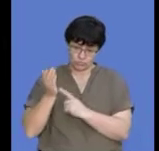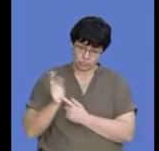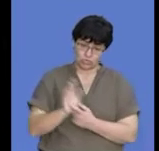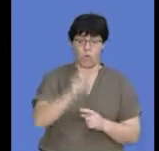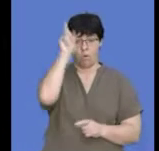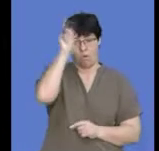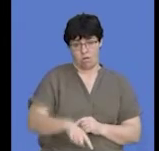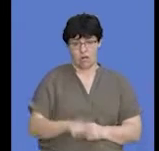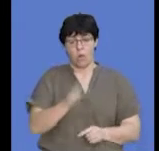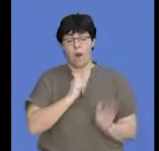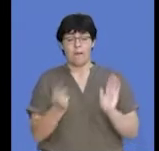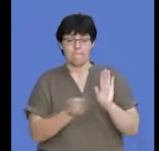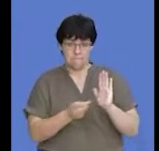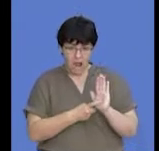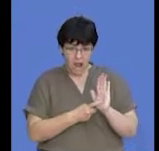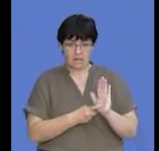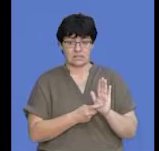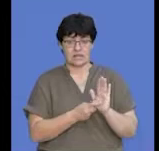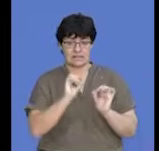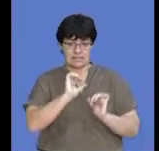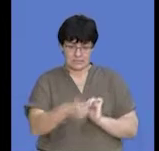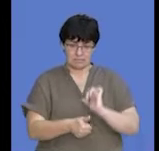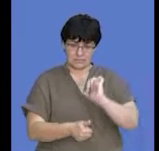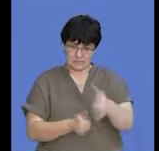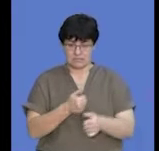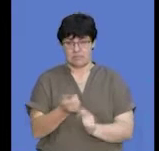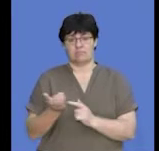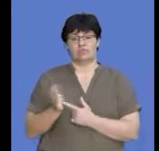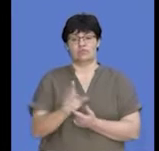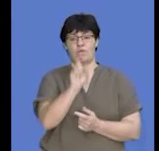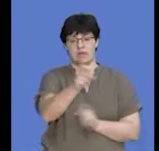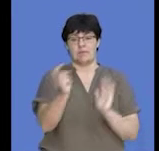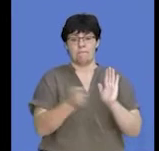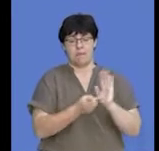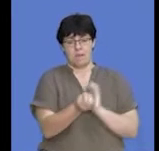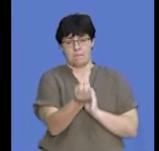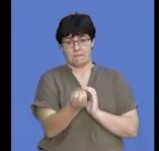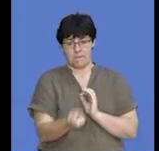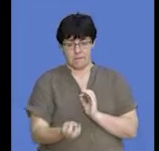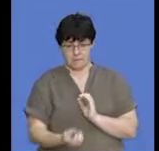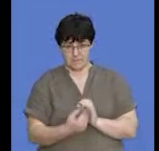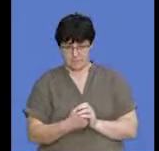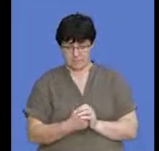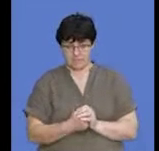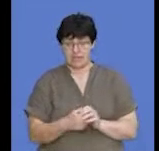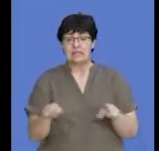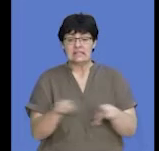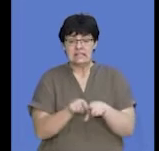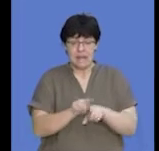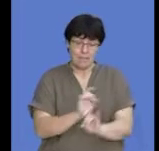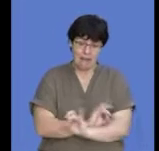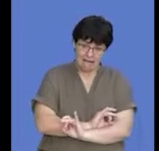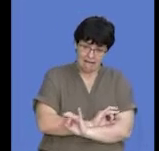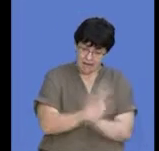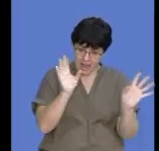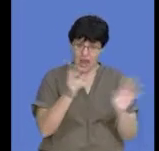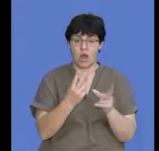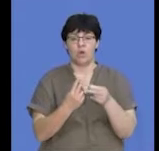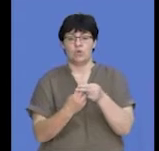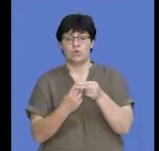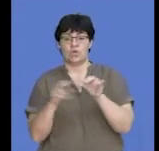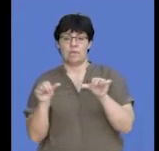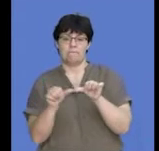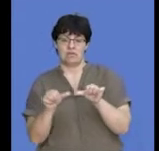Marks will be awarded for calculations. Every step gets a mark, as well as clearly indicating your unit